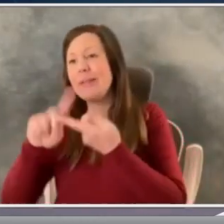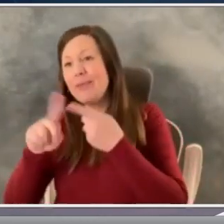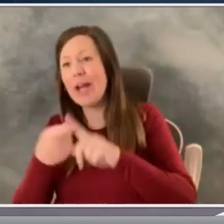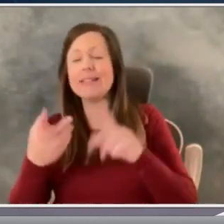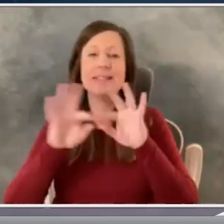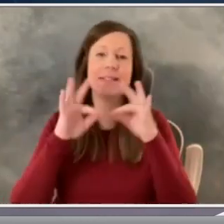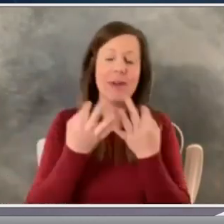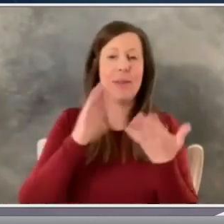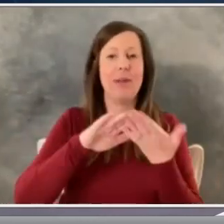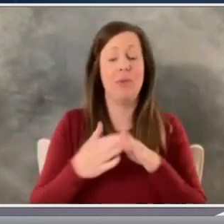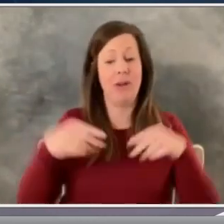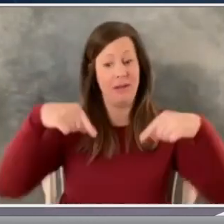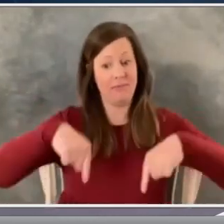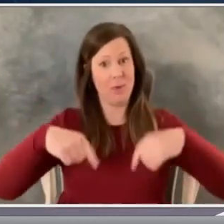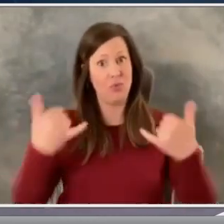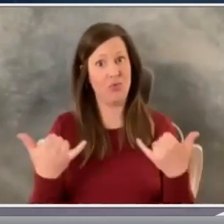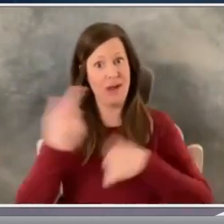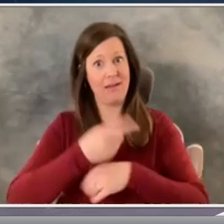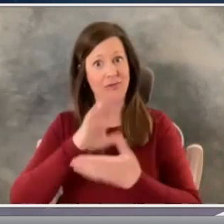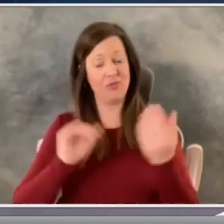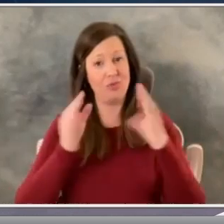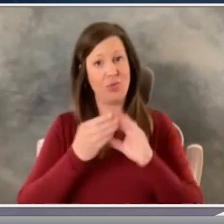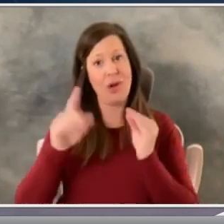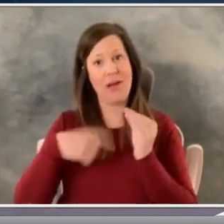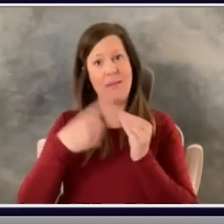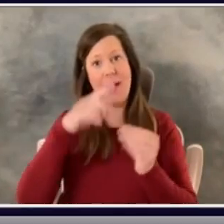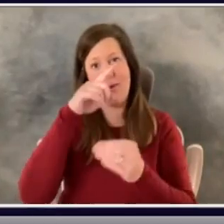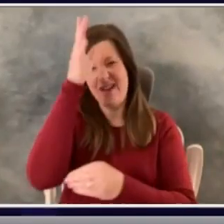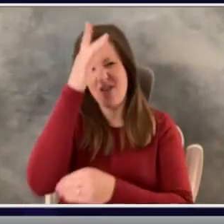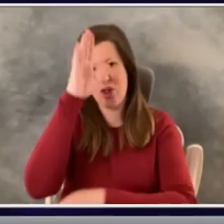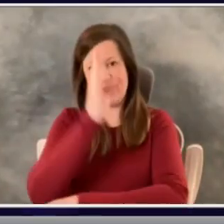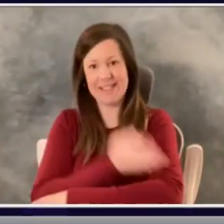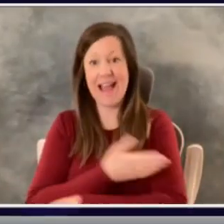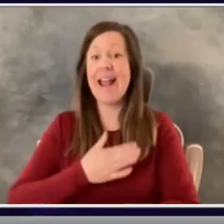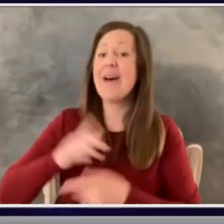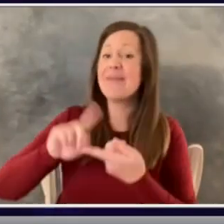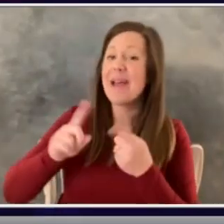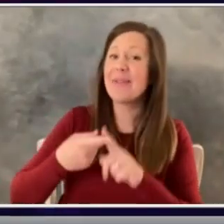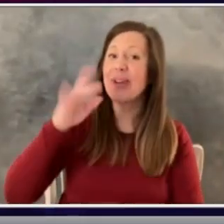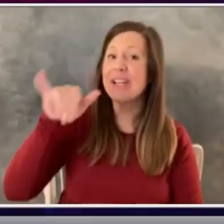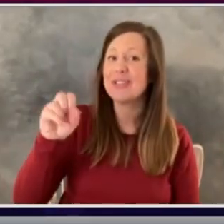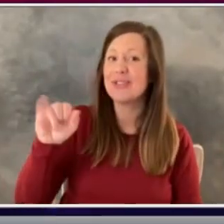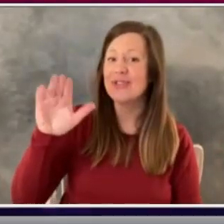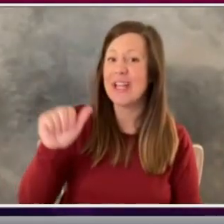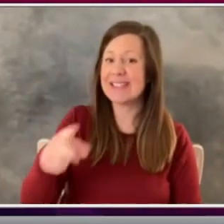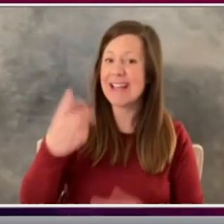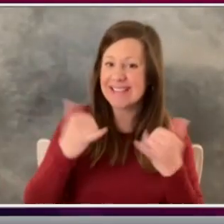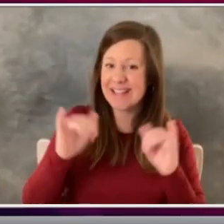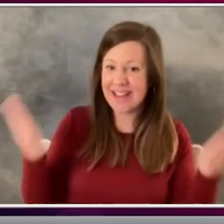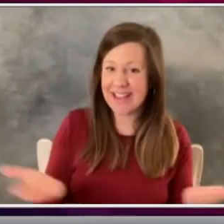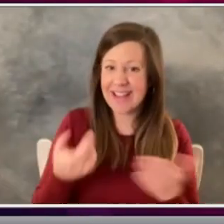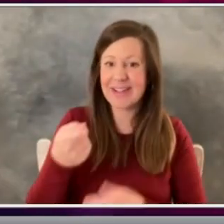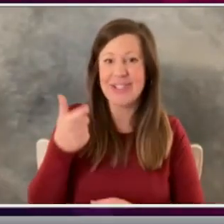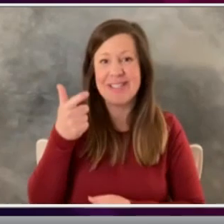this case, it's a father and his son. And of course, my buddy Jessica Lovell hasn't gone anywhere. She's watching for your viewer